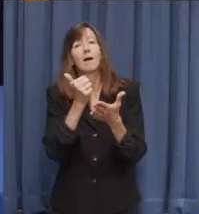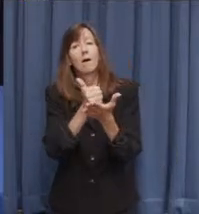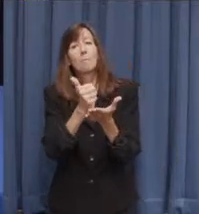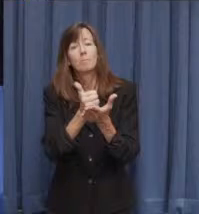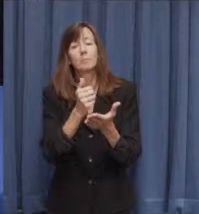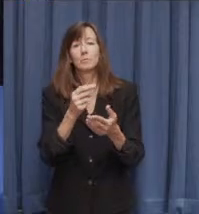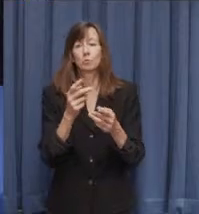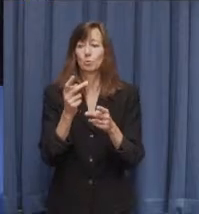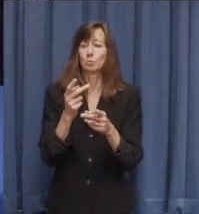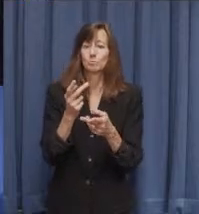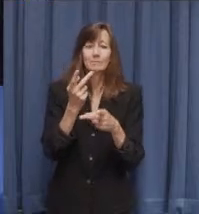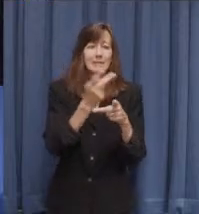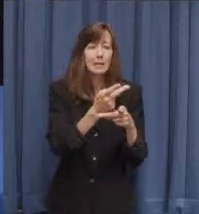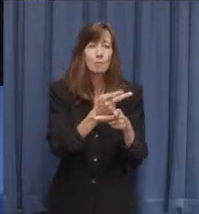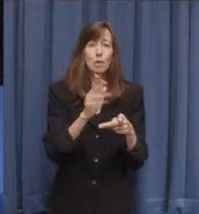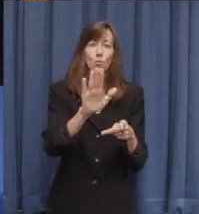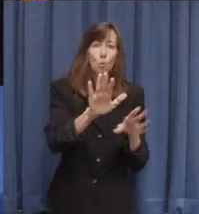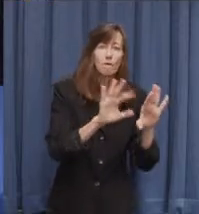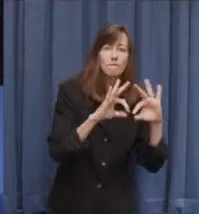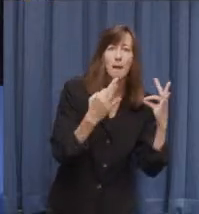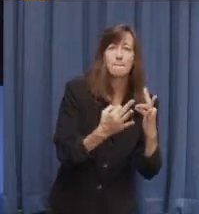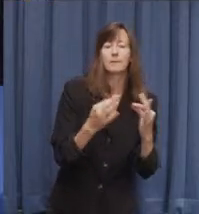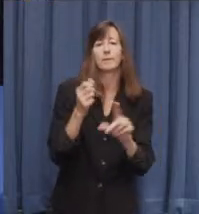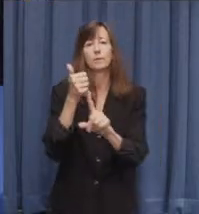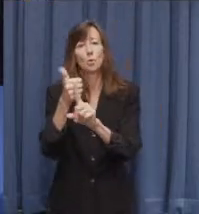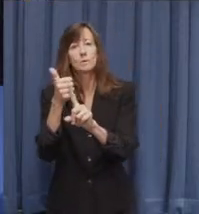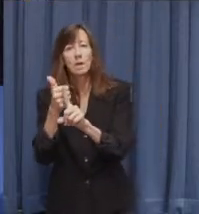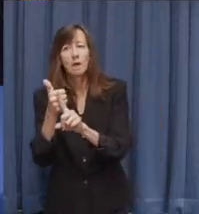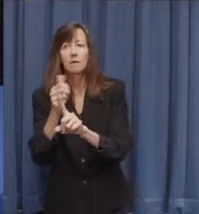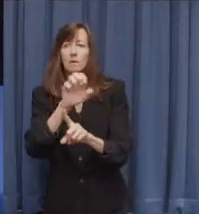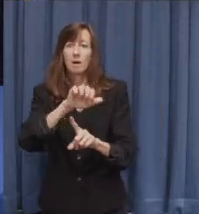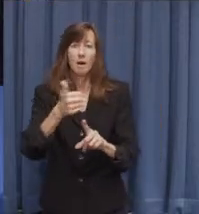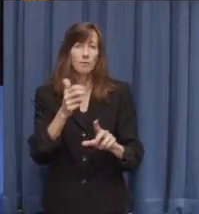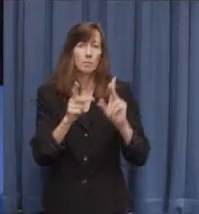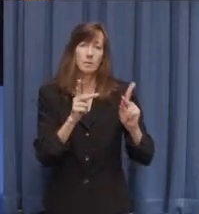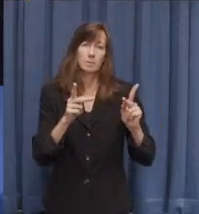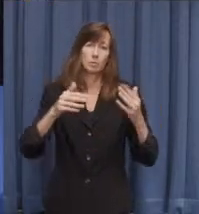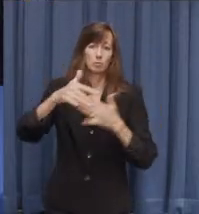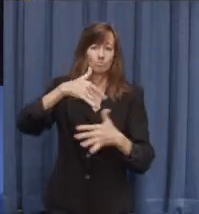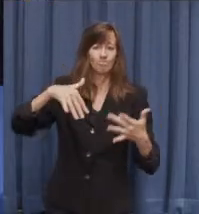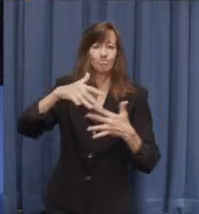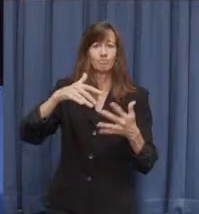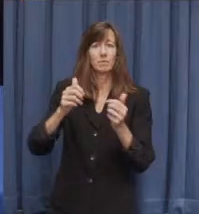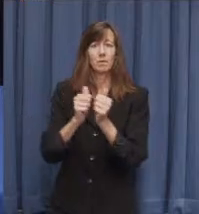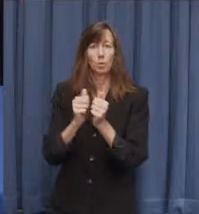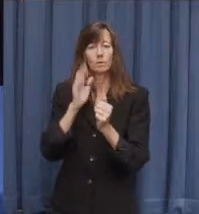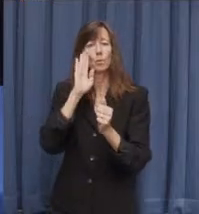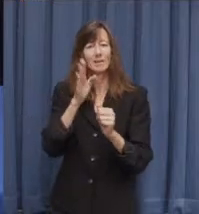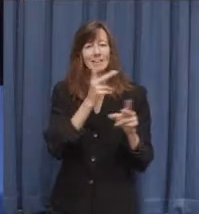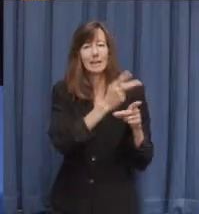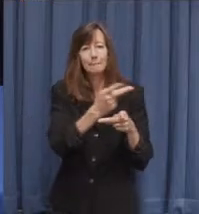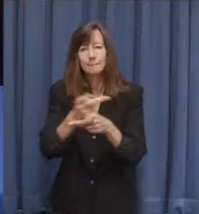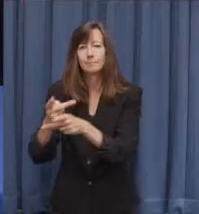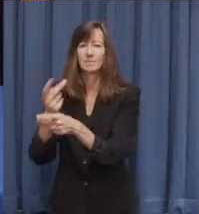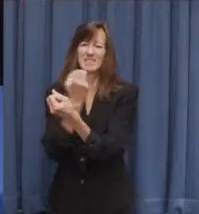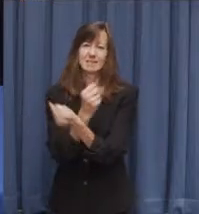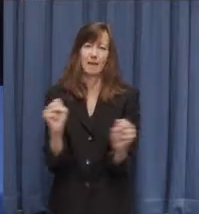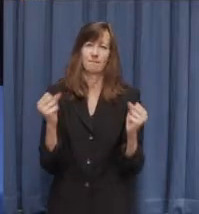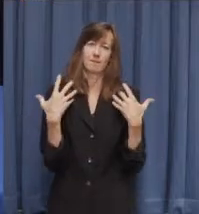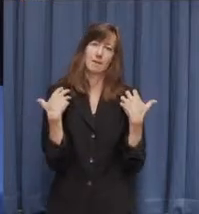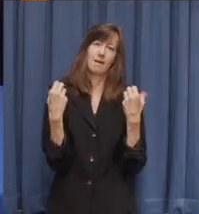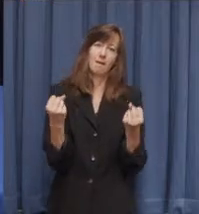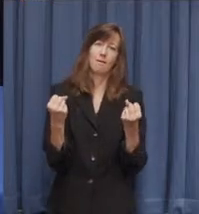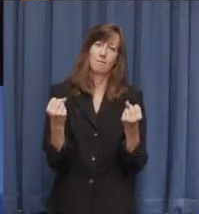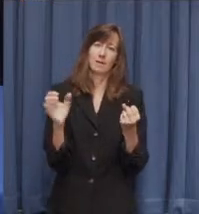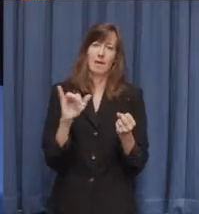even your family and yourself and definitely others that you interact with safe and healthy as we get through this.